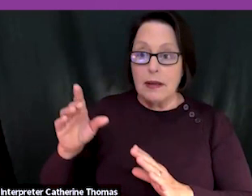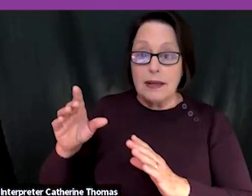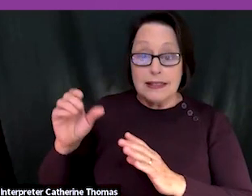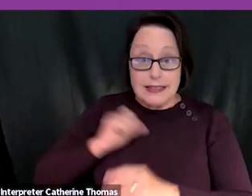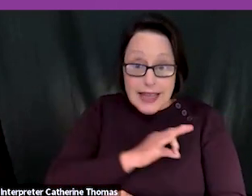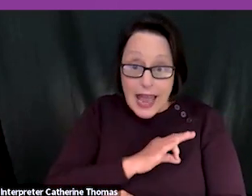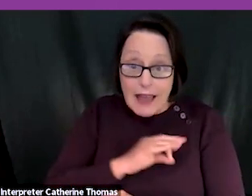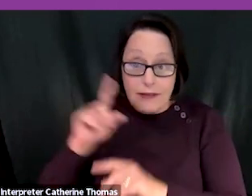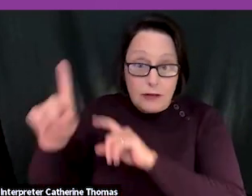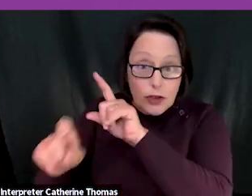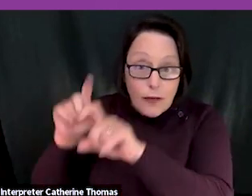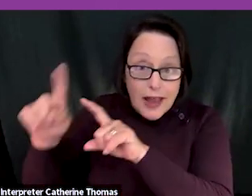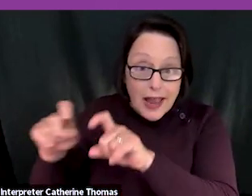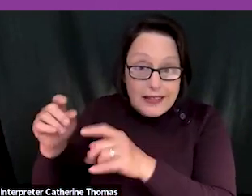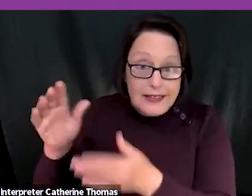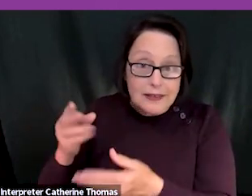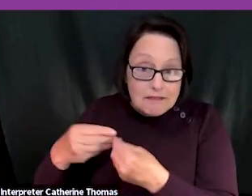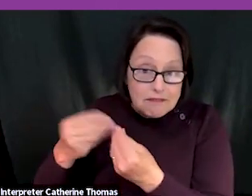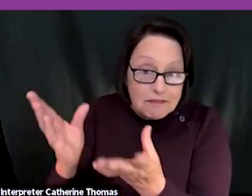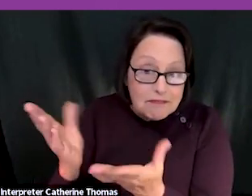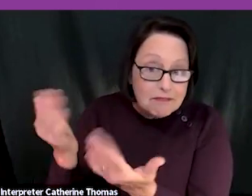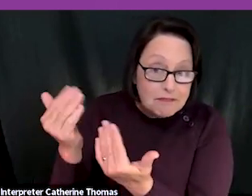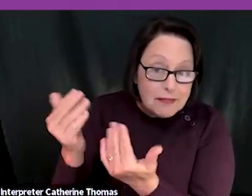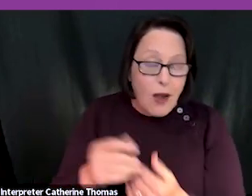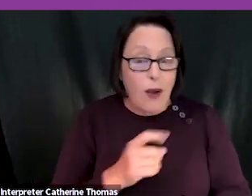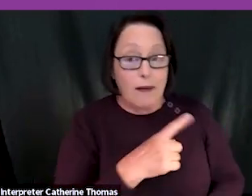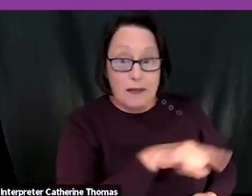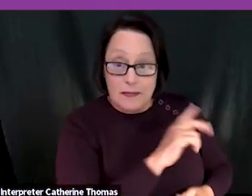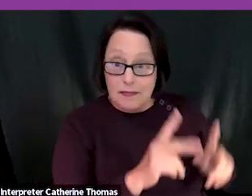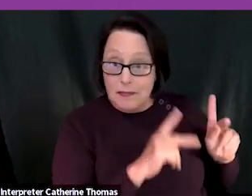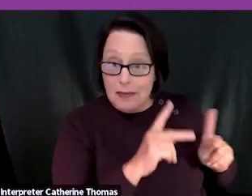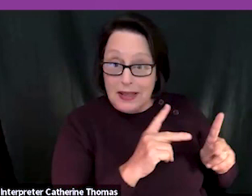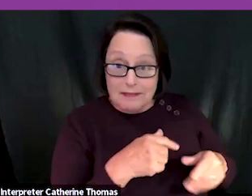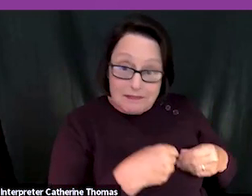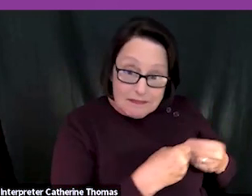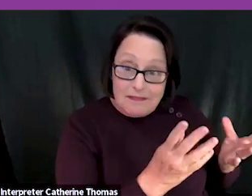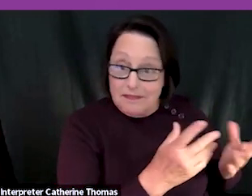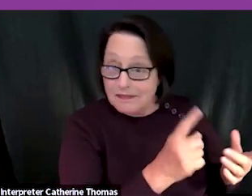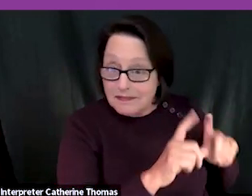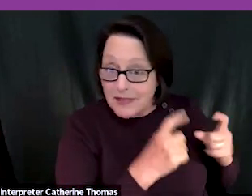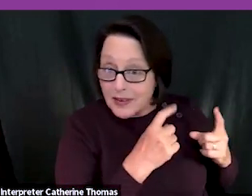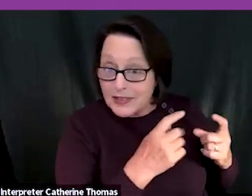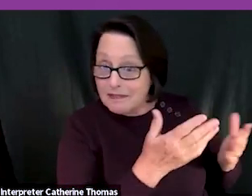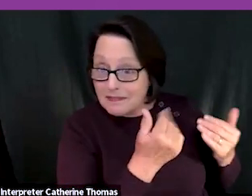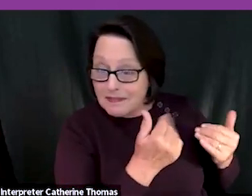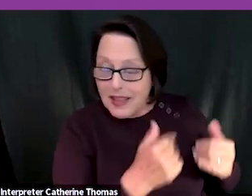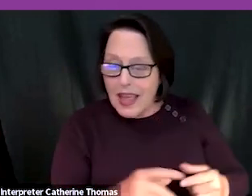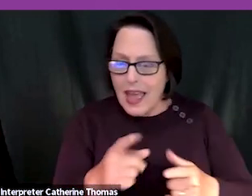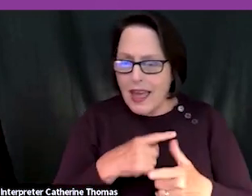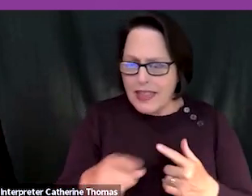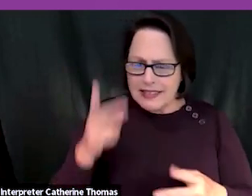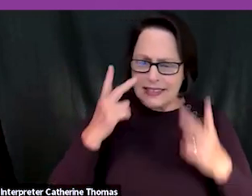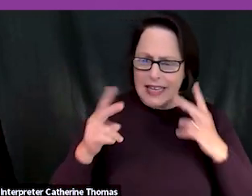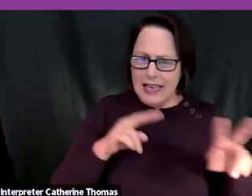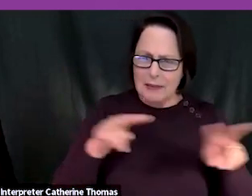receive feedback, and to identify best practices for services and where lack of